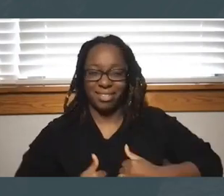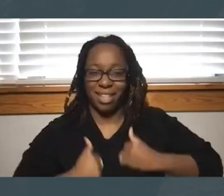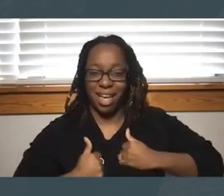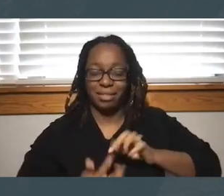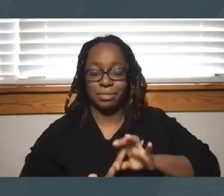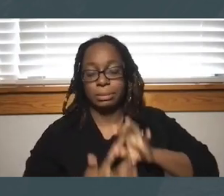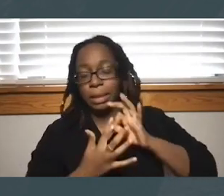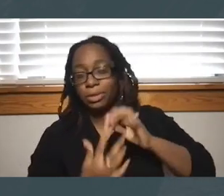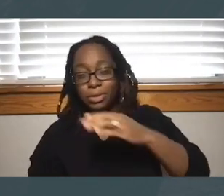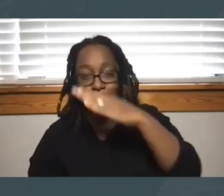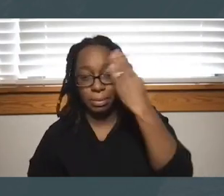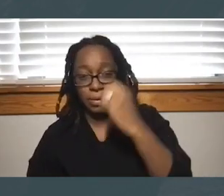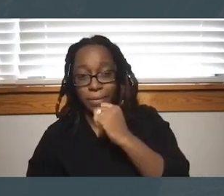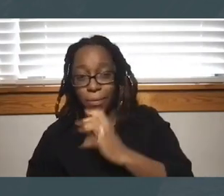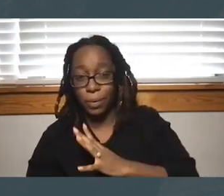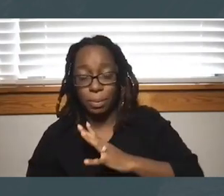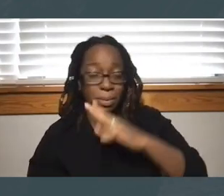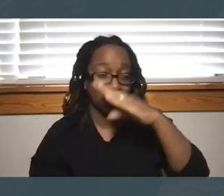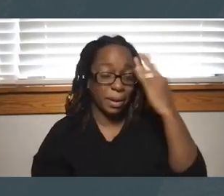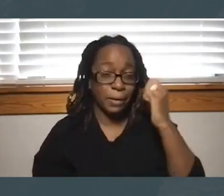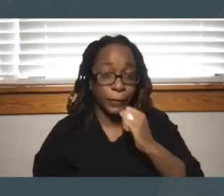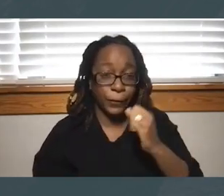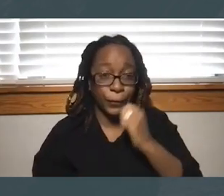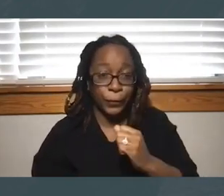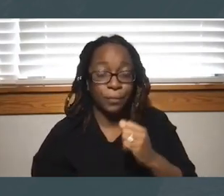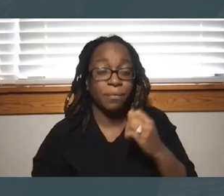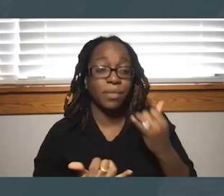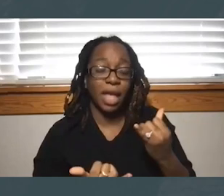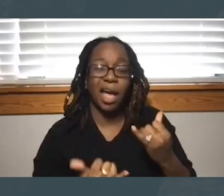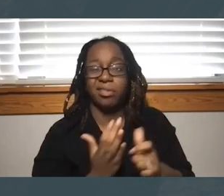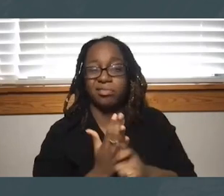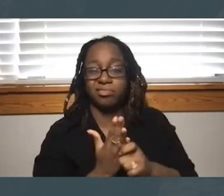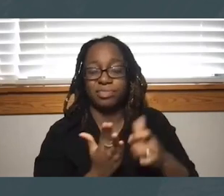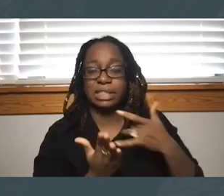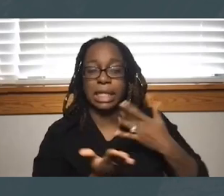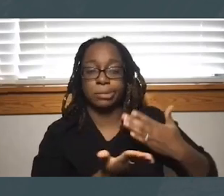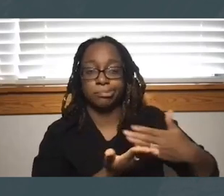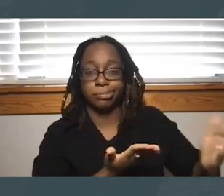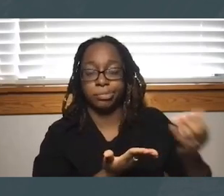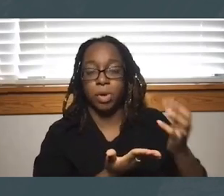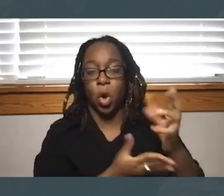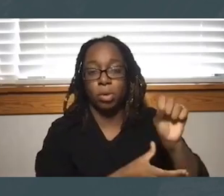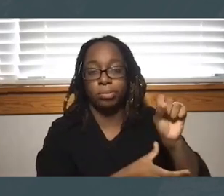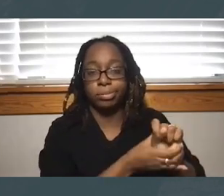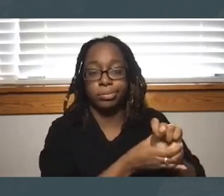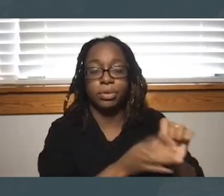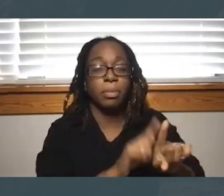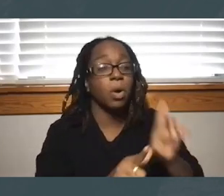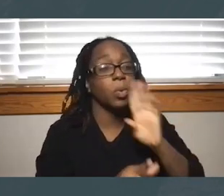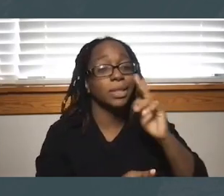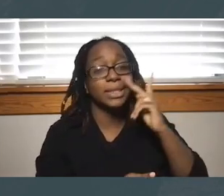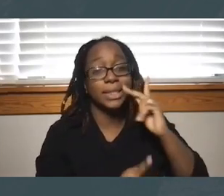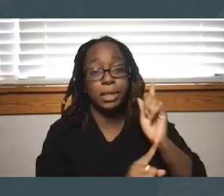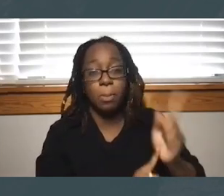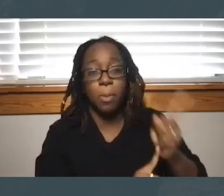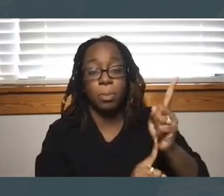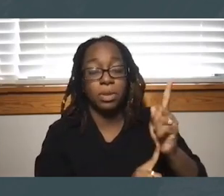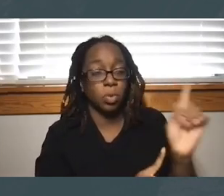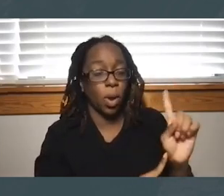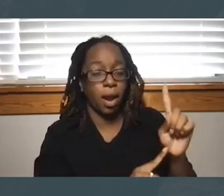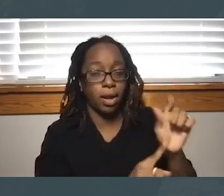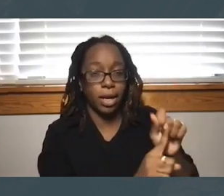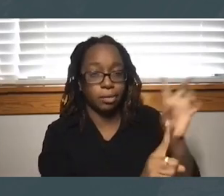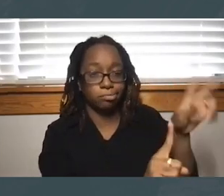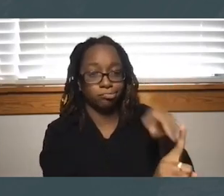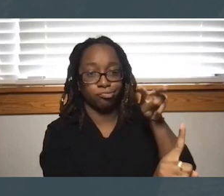girls who the archives have omitted or obscured, and to reveal moments, however fleeting, of beauty,